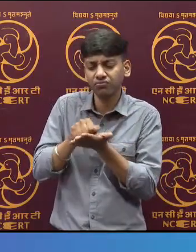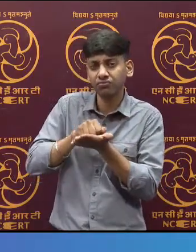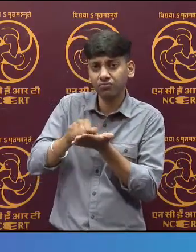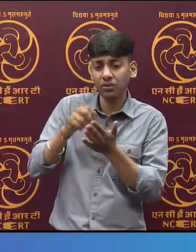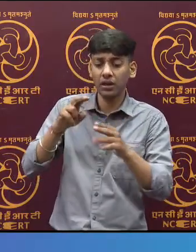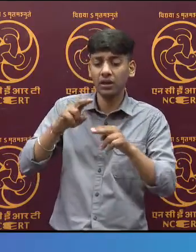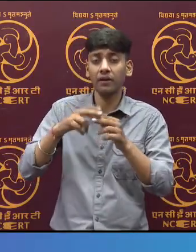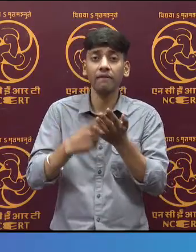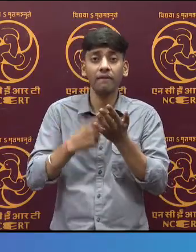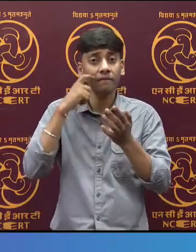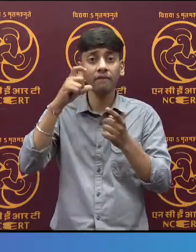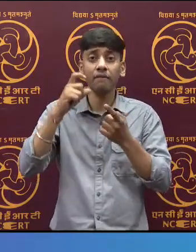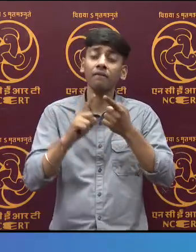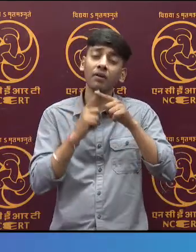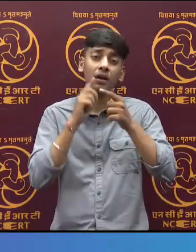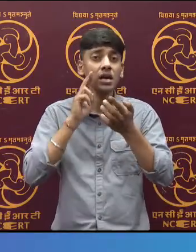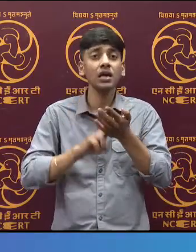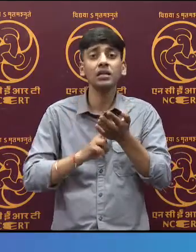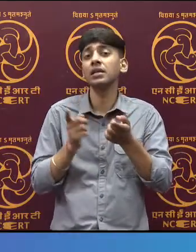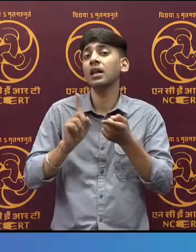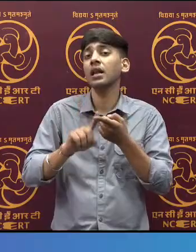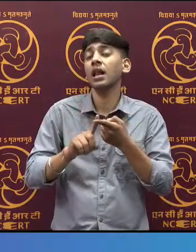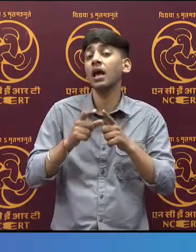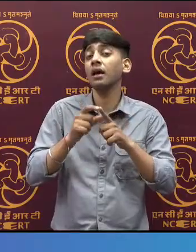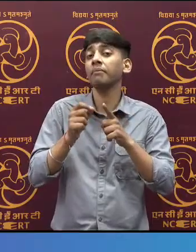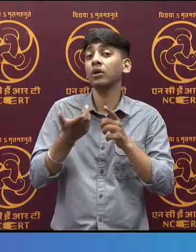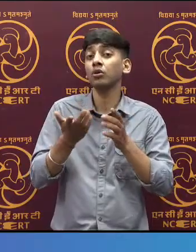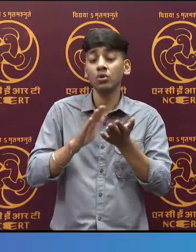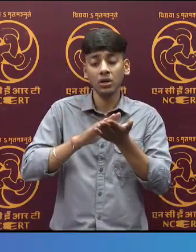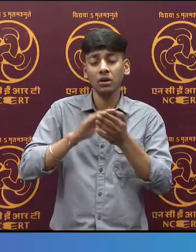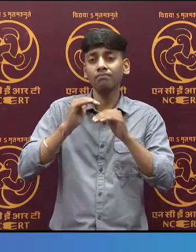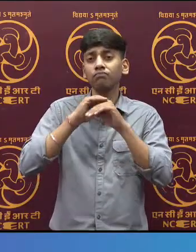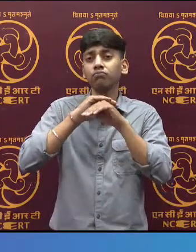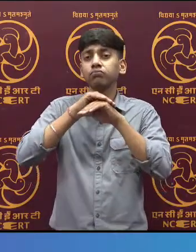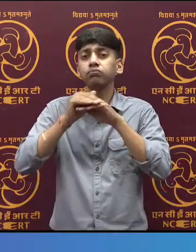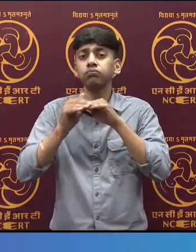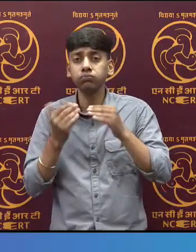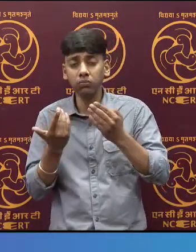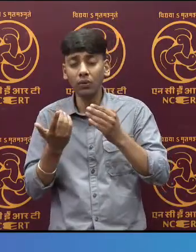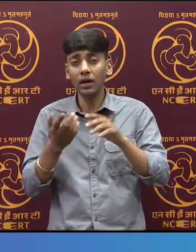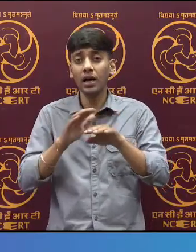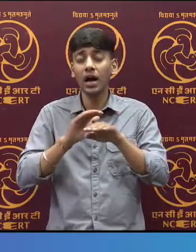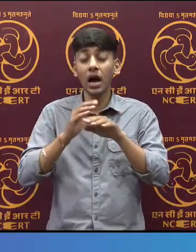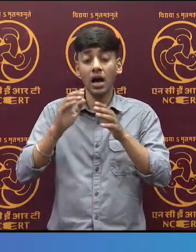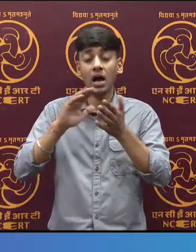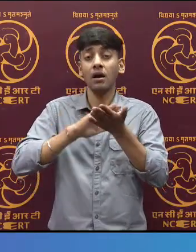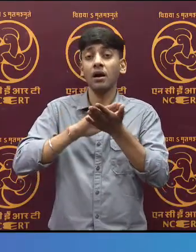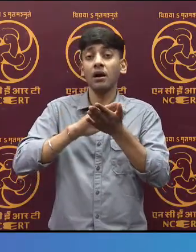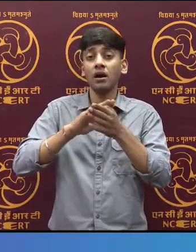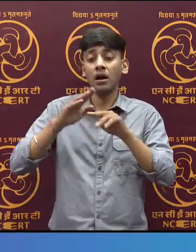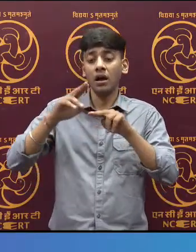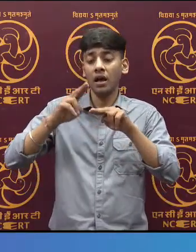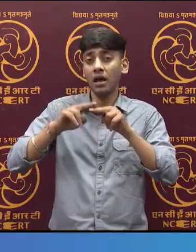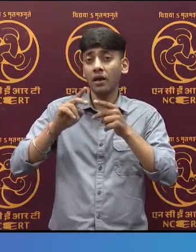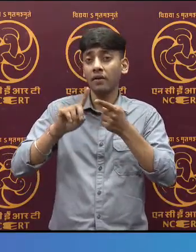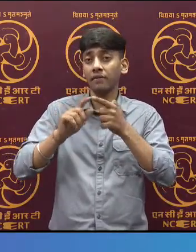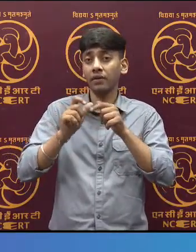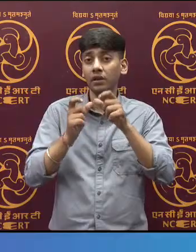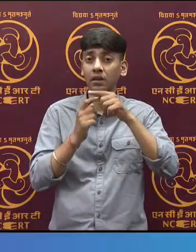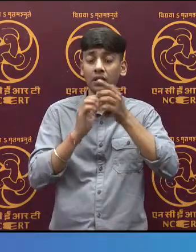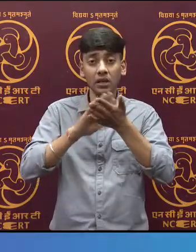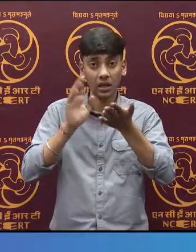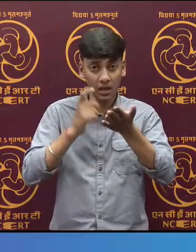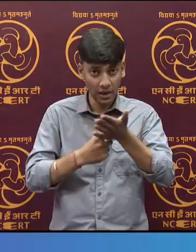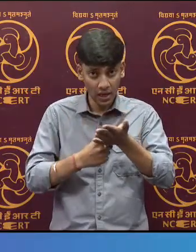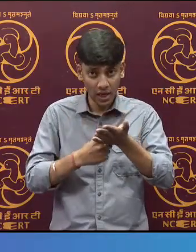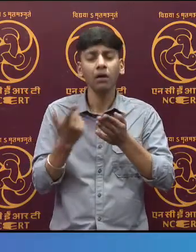will act on the feather, because the surface area of the feather is large as compared to its mass, but the